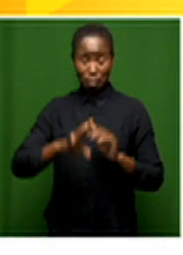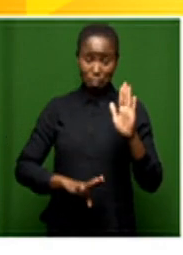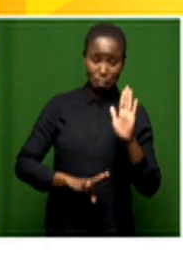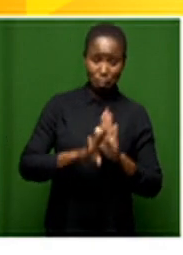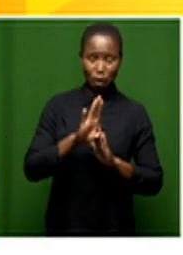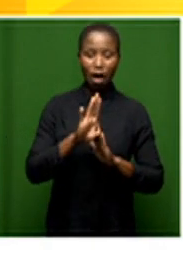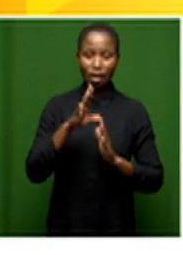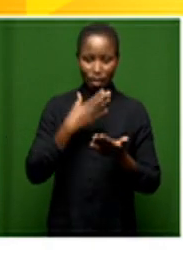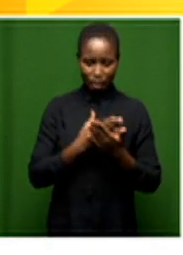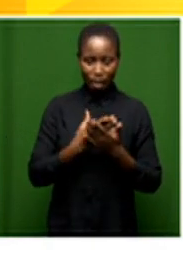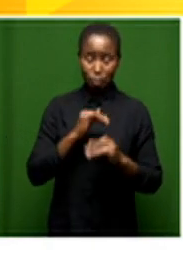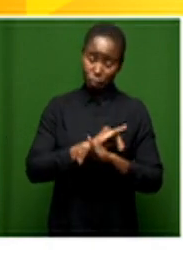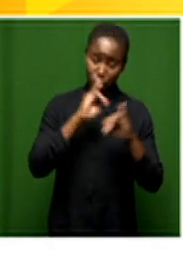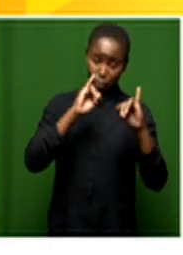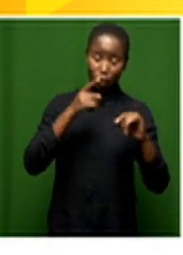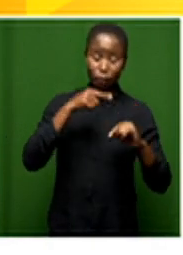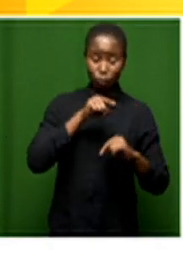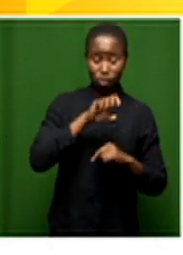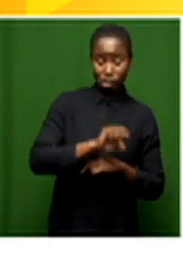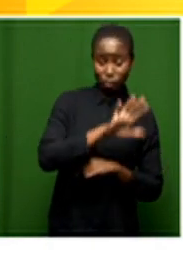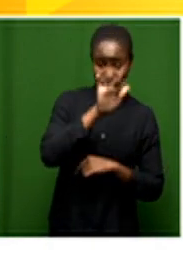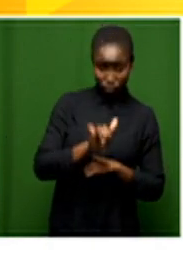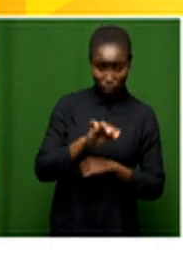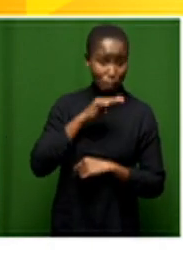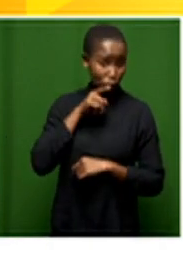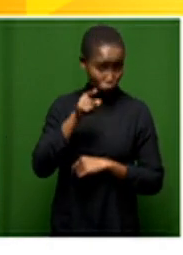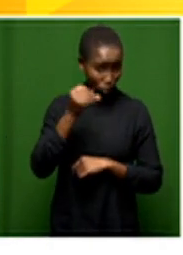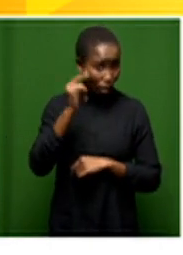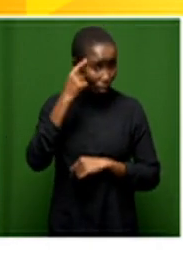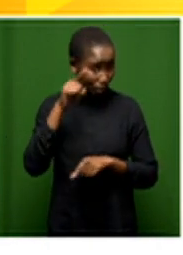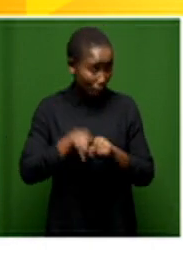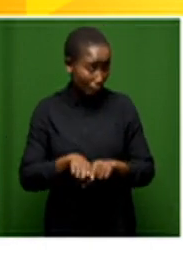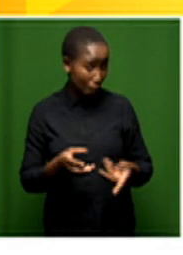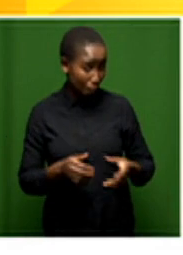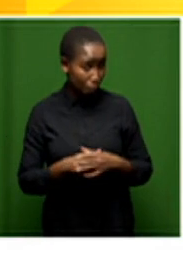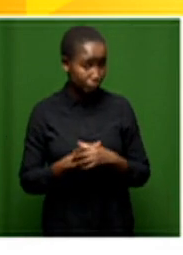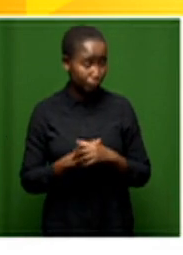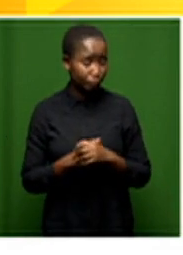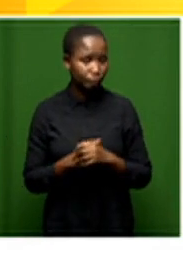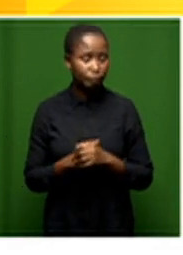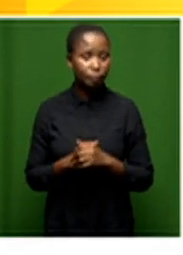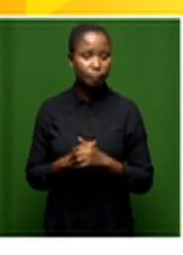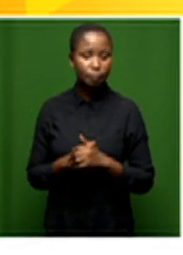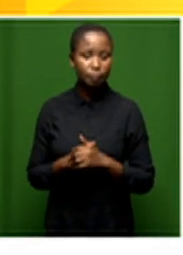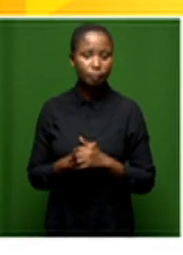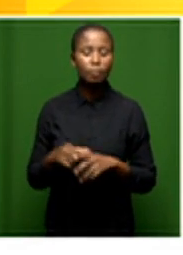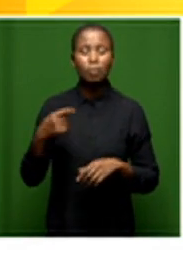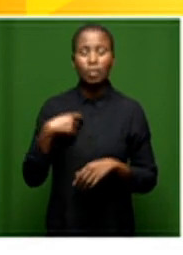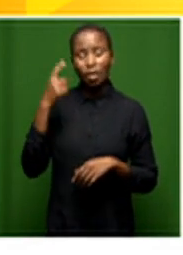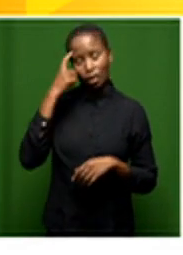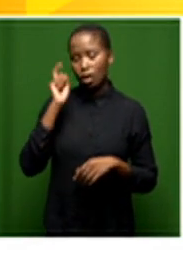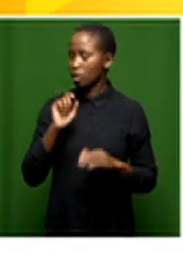detrimental to South Africa than we even saw the second wave. Are you in that school of thought? Well, I think we had to be prepared for the